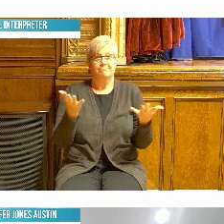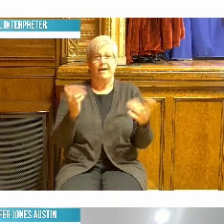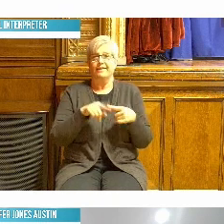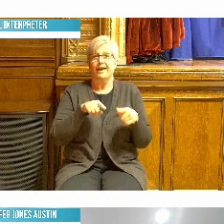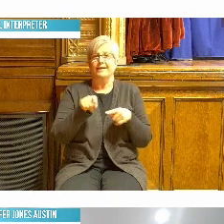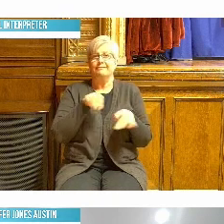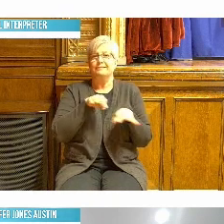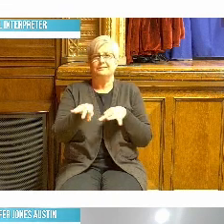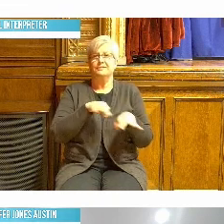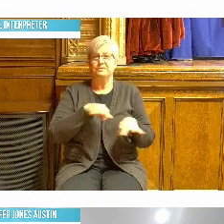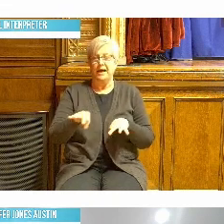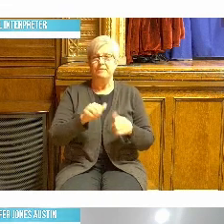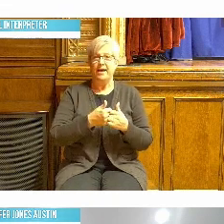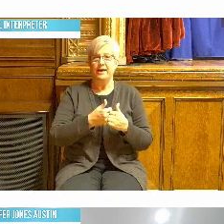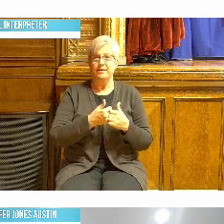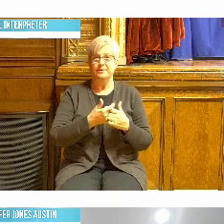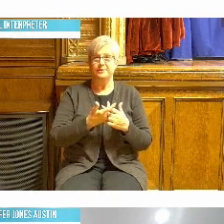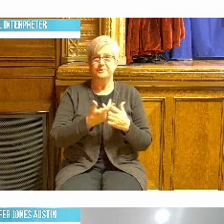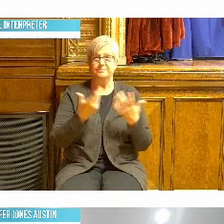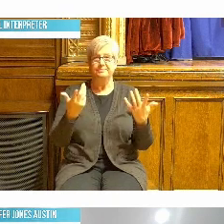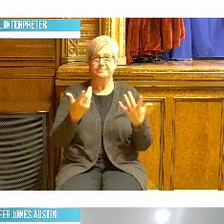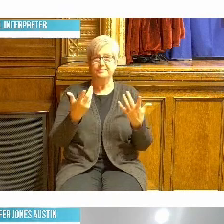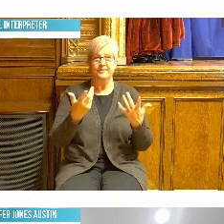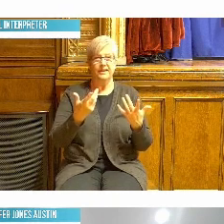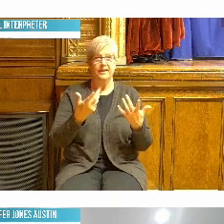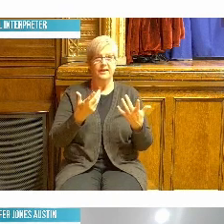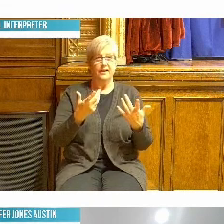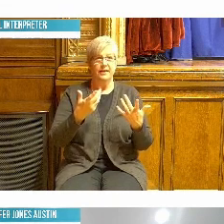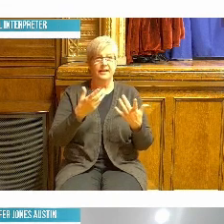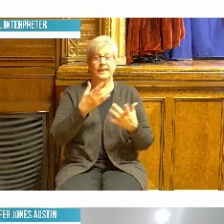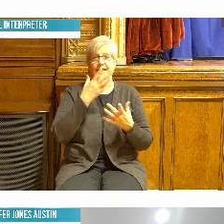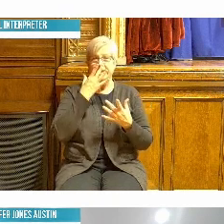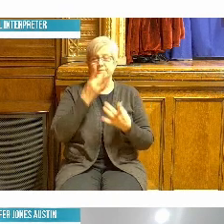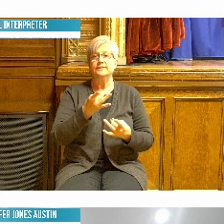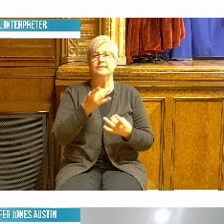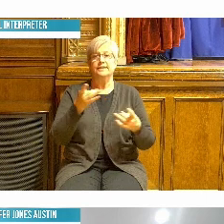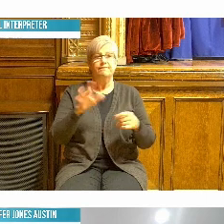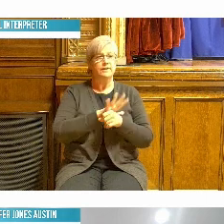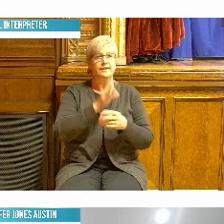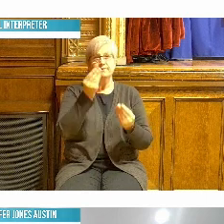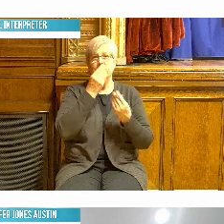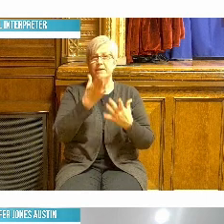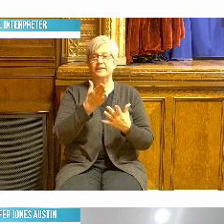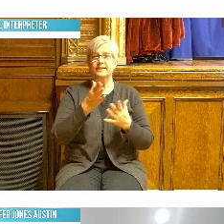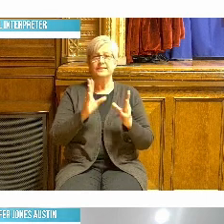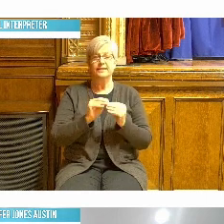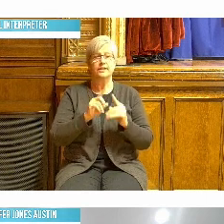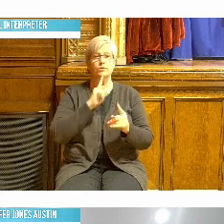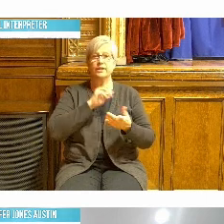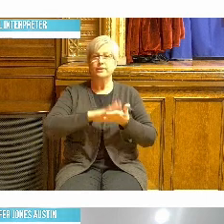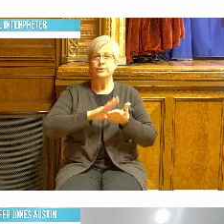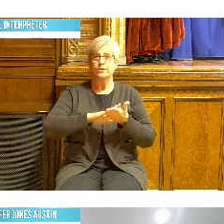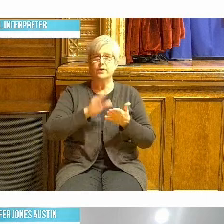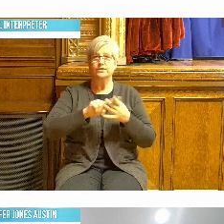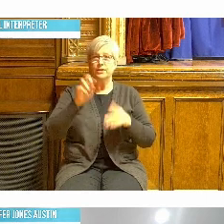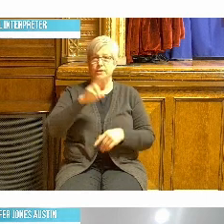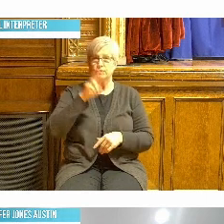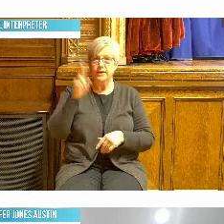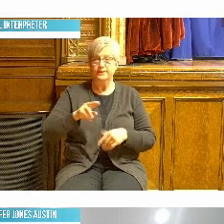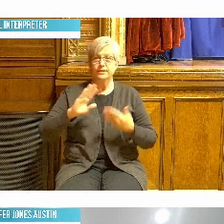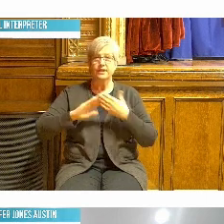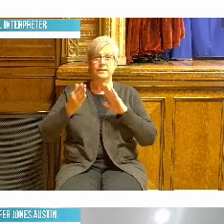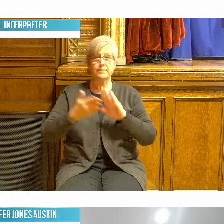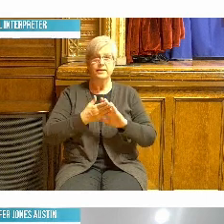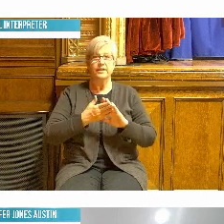what a packed informational session this was. And kudos to the Rochester